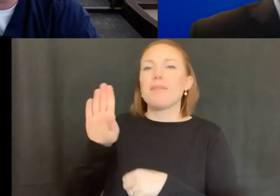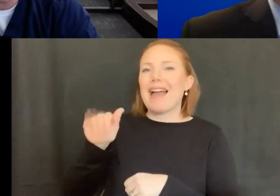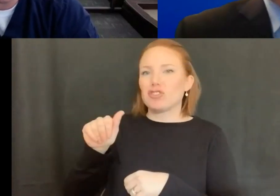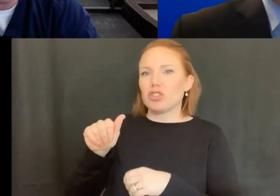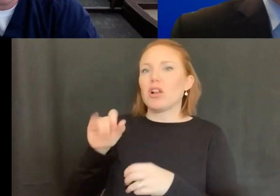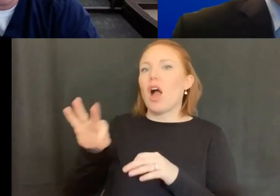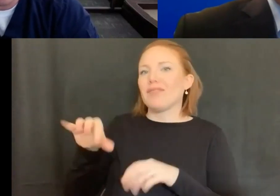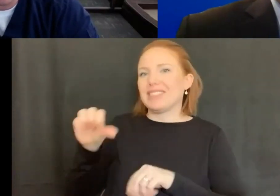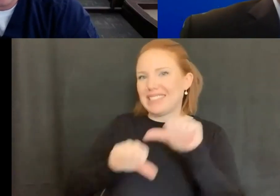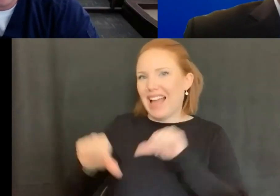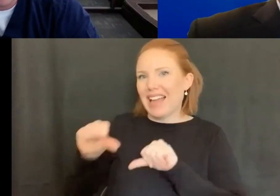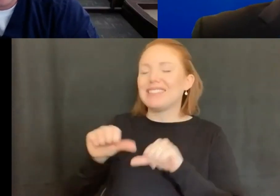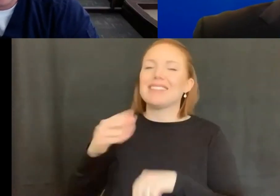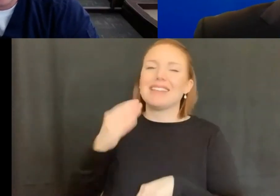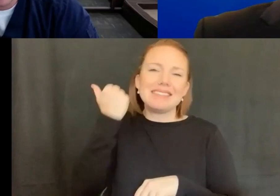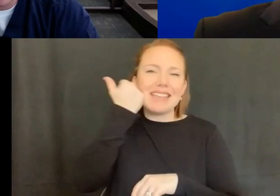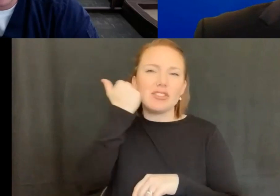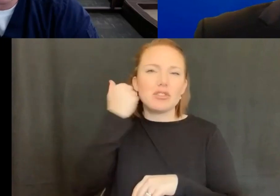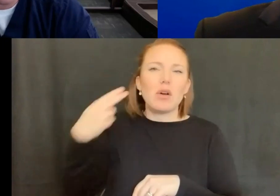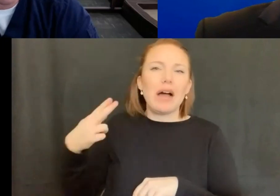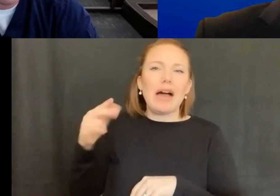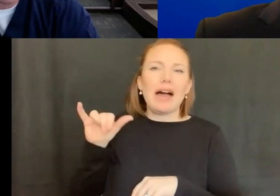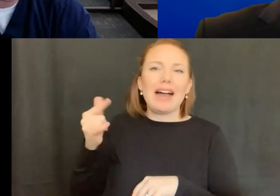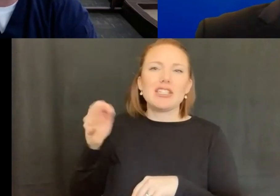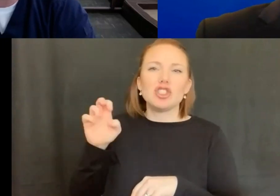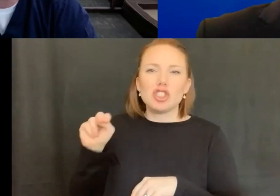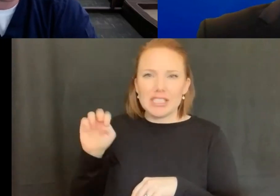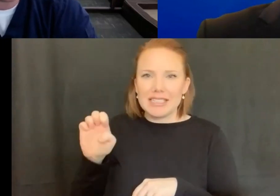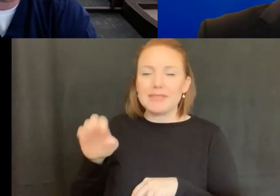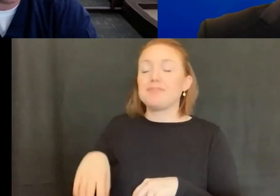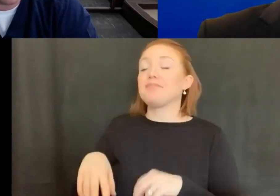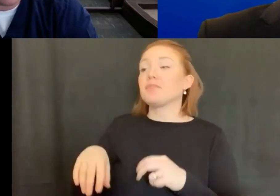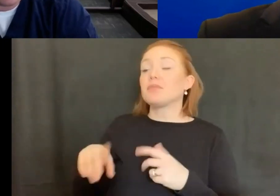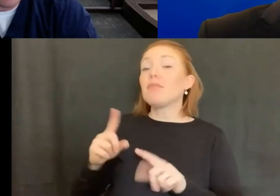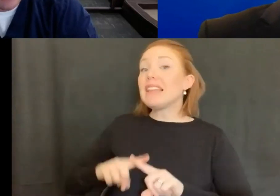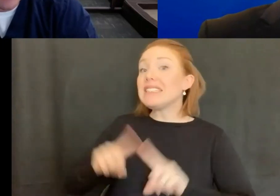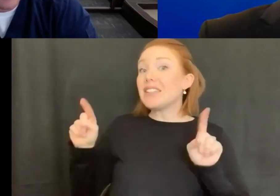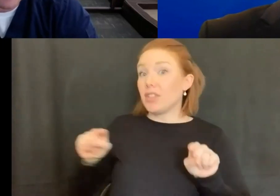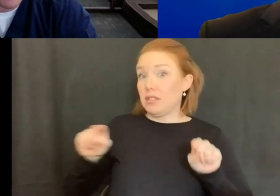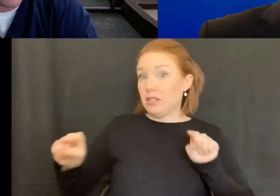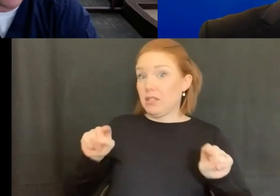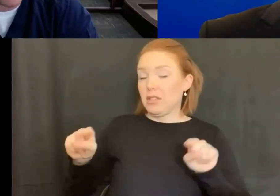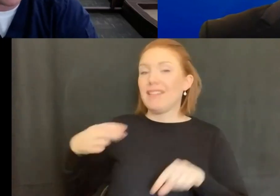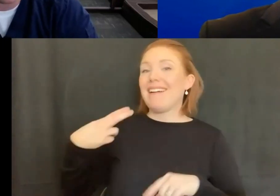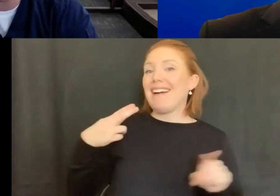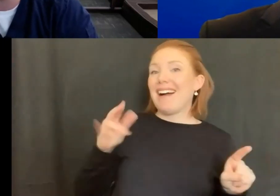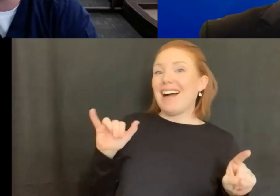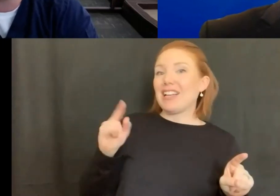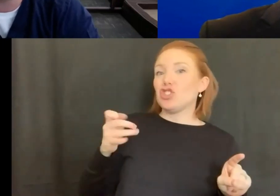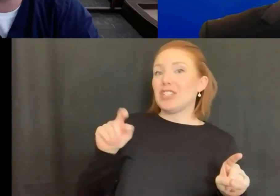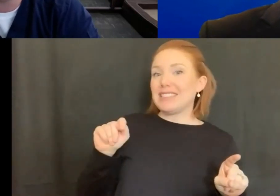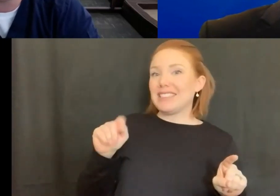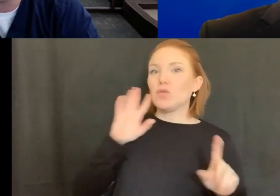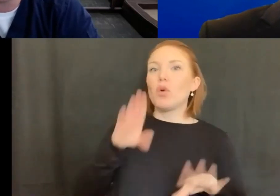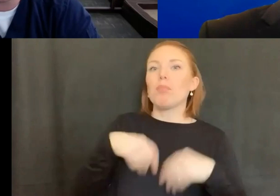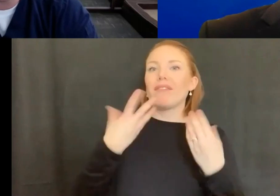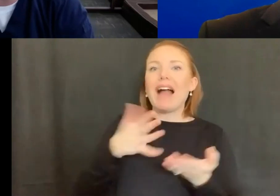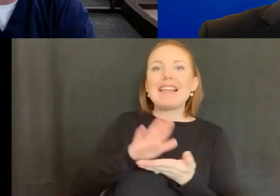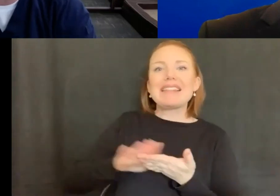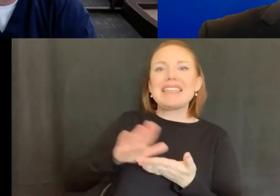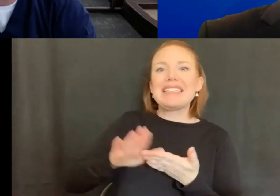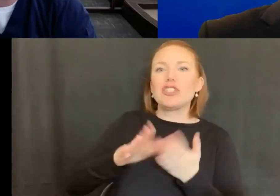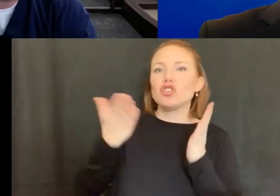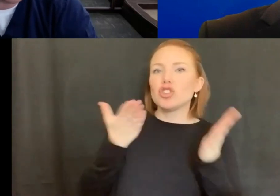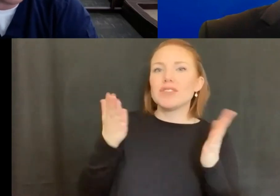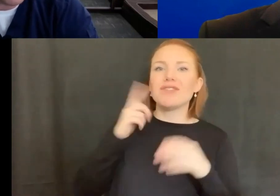in dental hygiene. But the difference between the two is that the hygienist is going to be providing hygiene services for the patient,